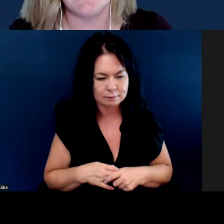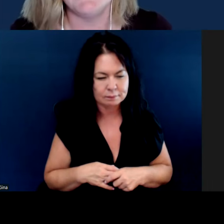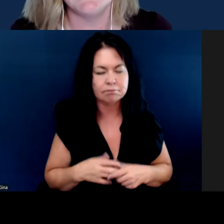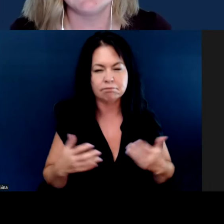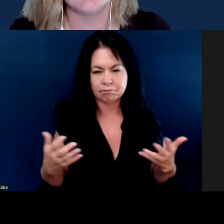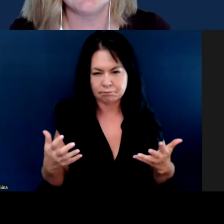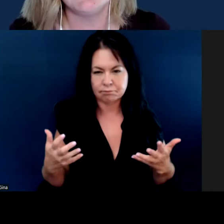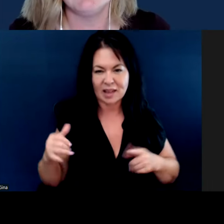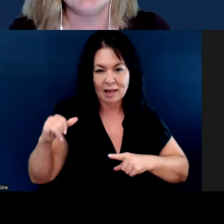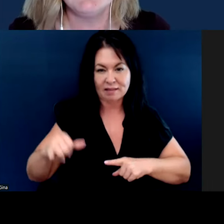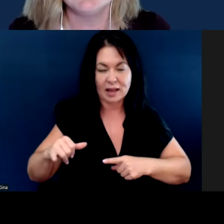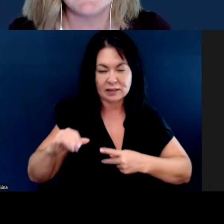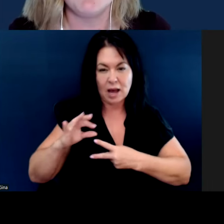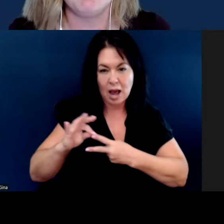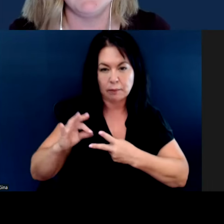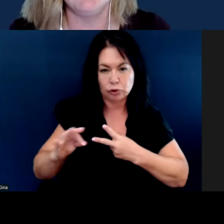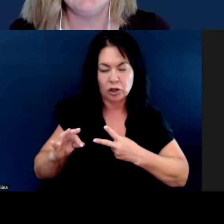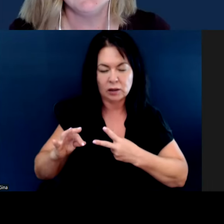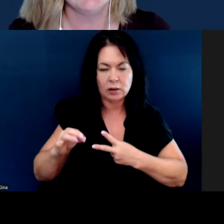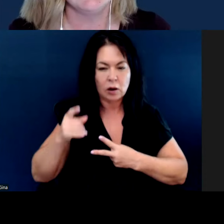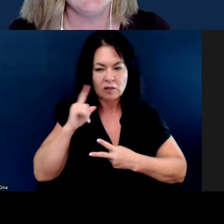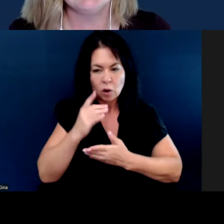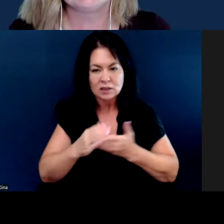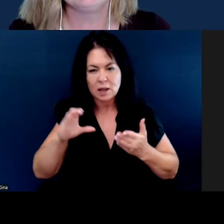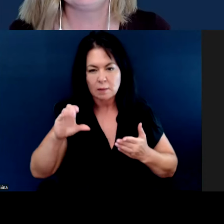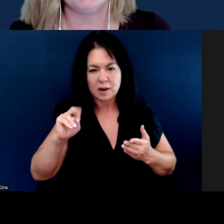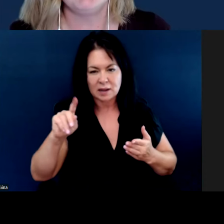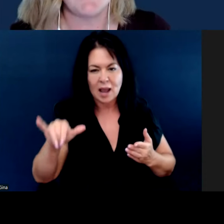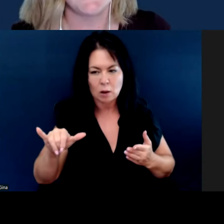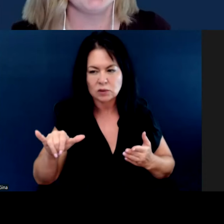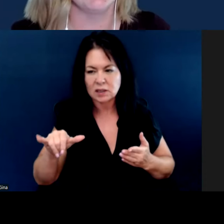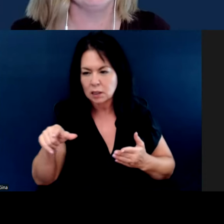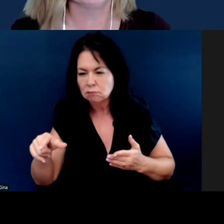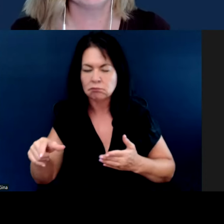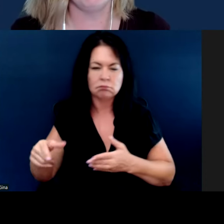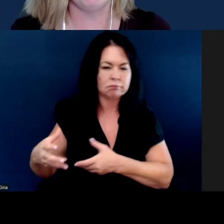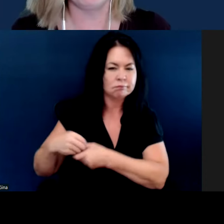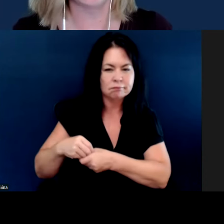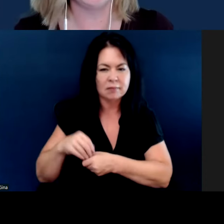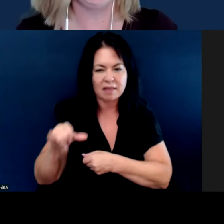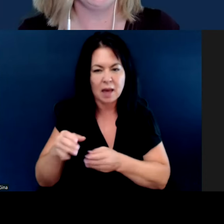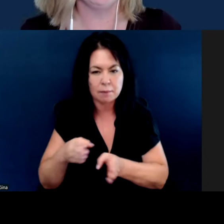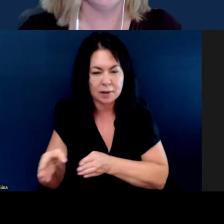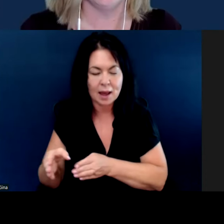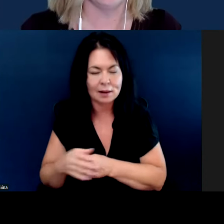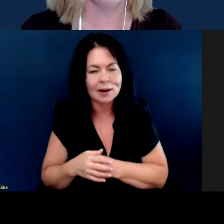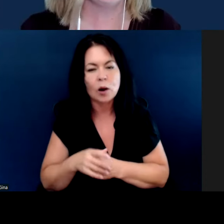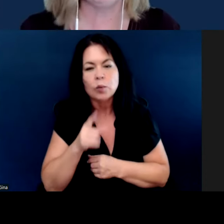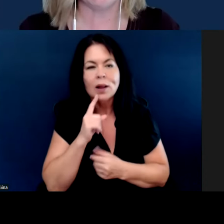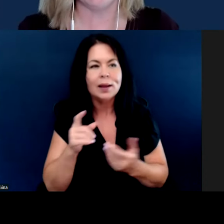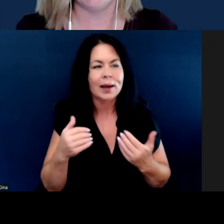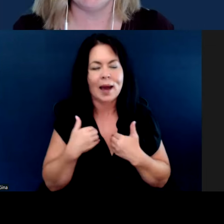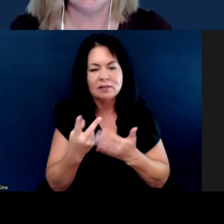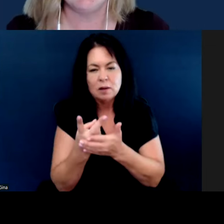in these counties that can still receive this type of plan. It's somewhat of a hybrid, so a cross between